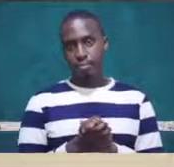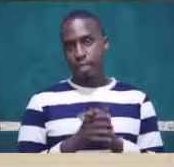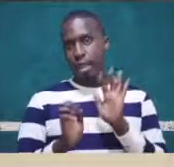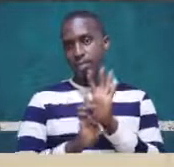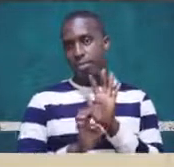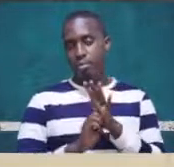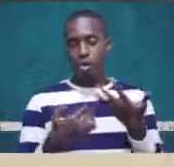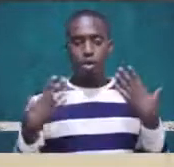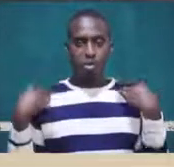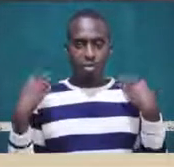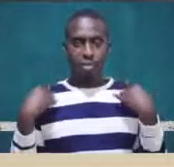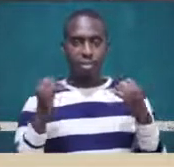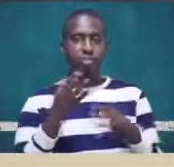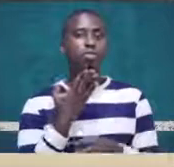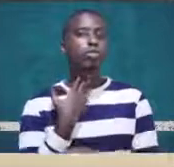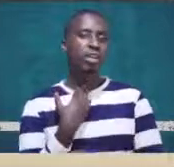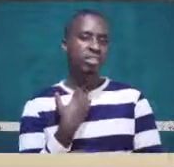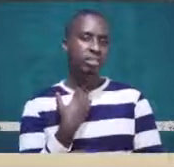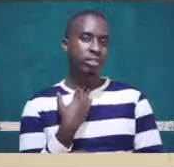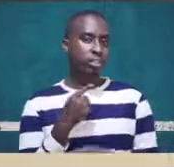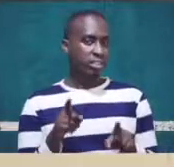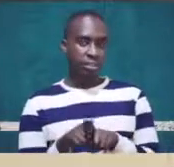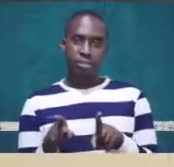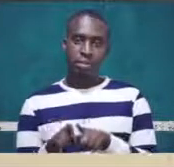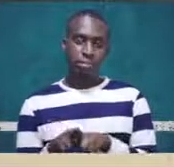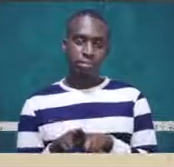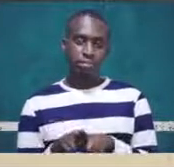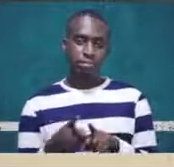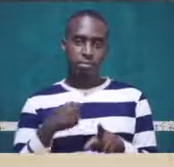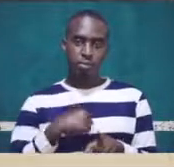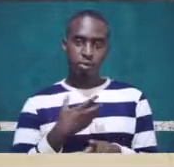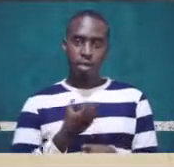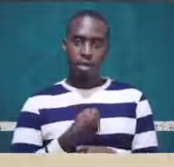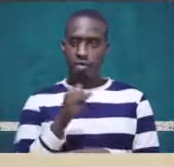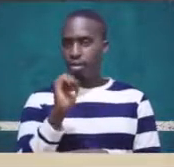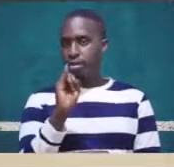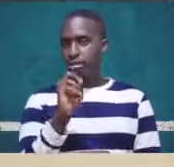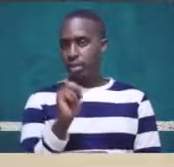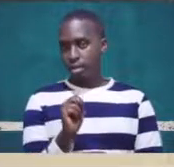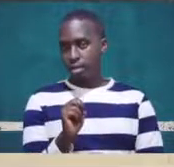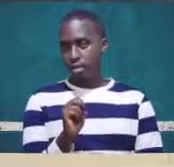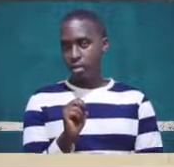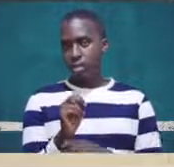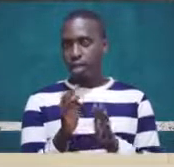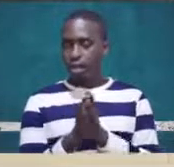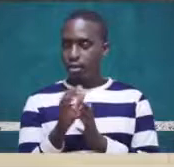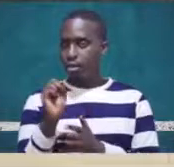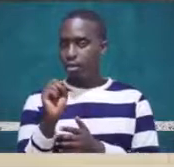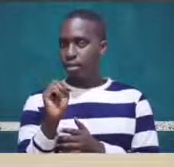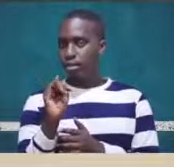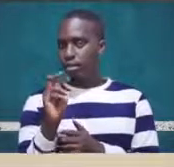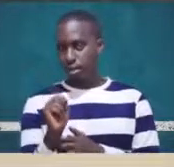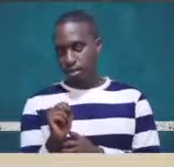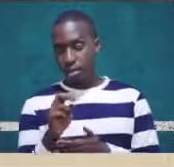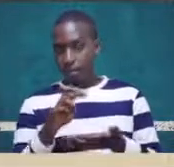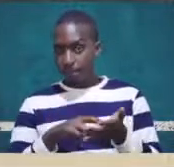example or exercise if you want. It's the same. We have a sine and the sine.